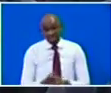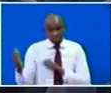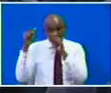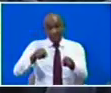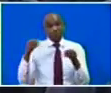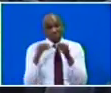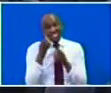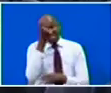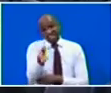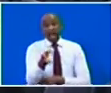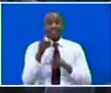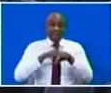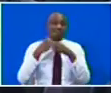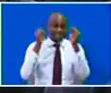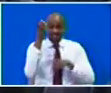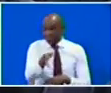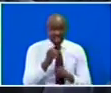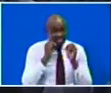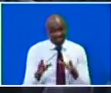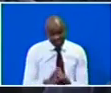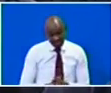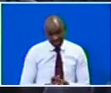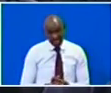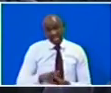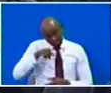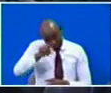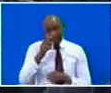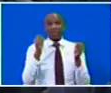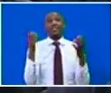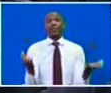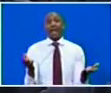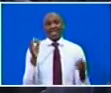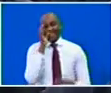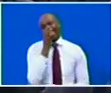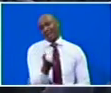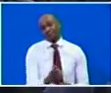attending the function of the president, who is currently in Nyeri County.